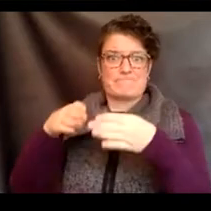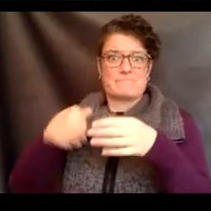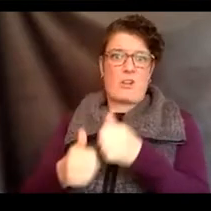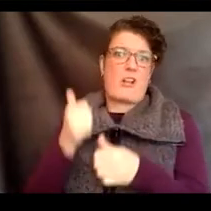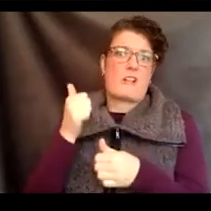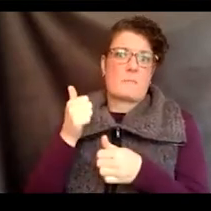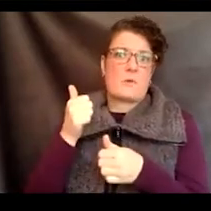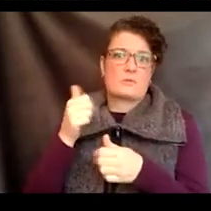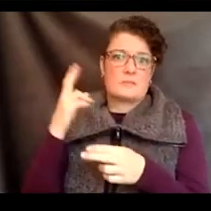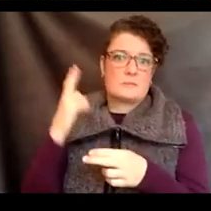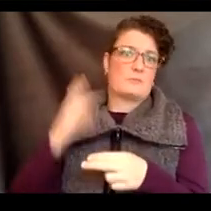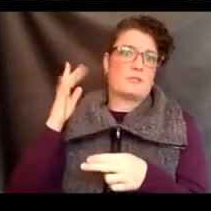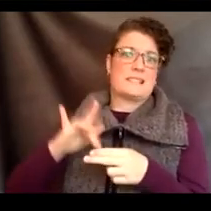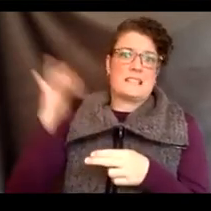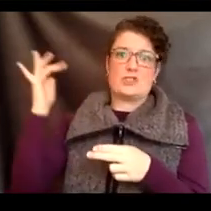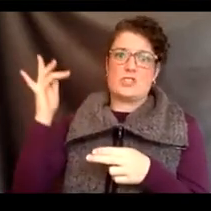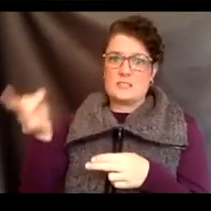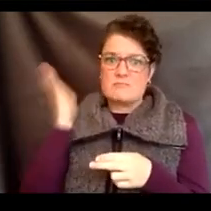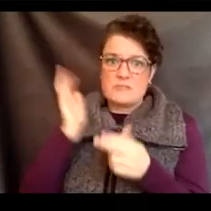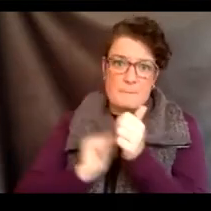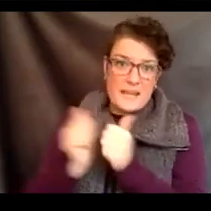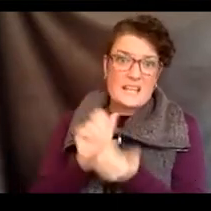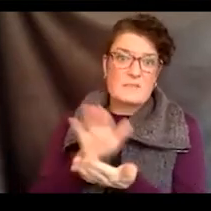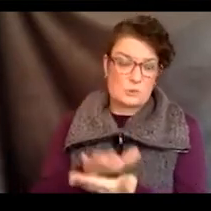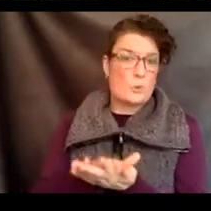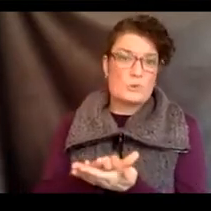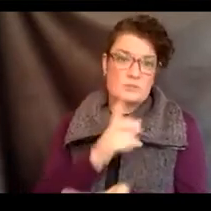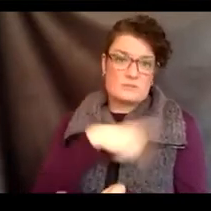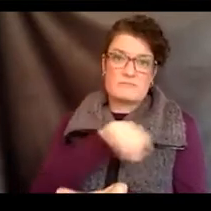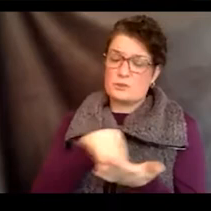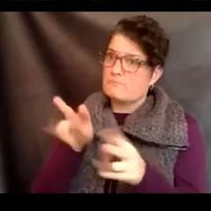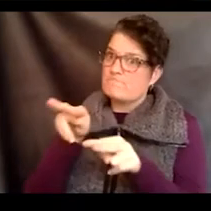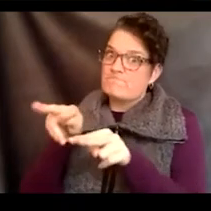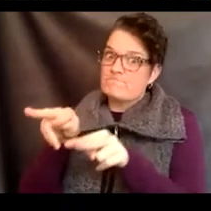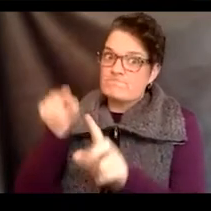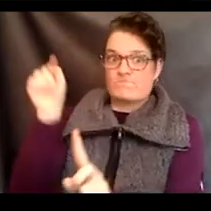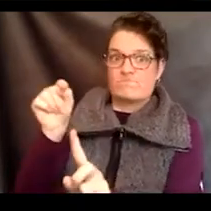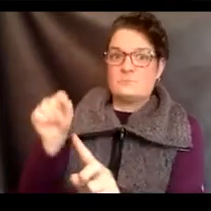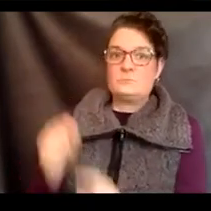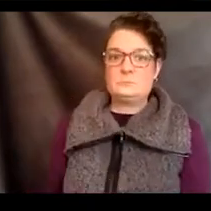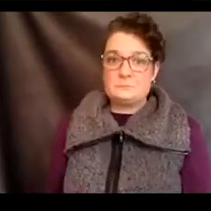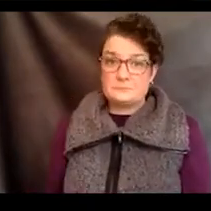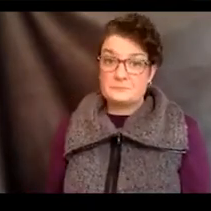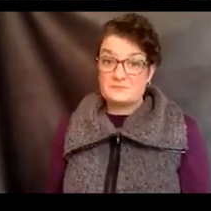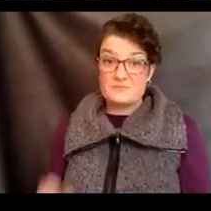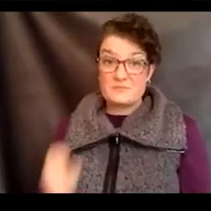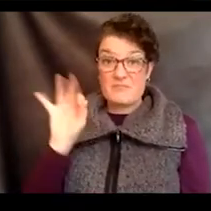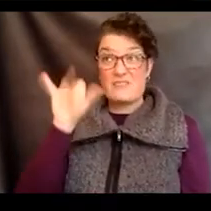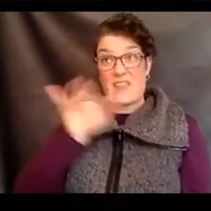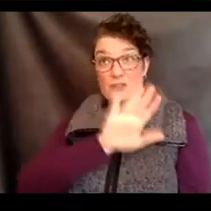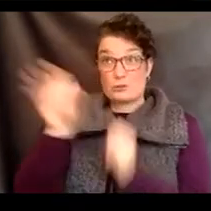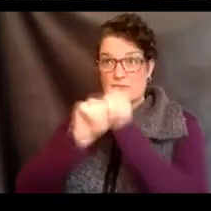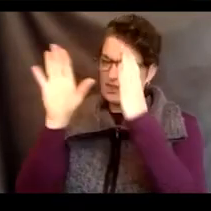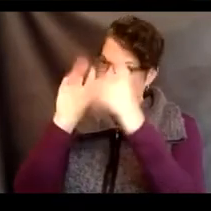and competitive schools. And I think when you have that sole vision of only those schools